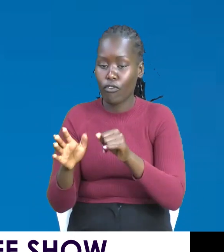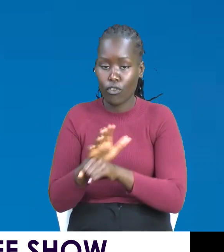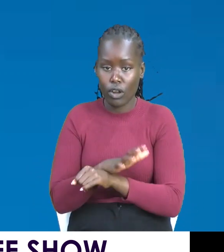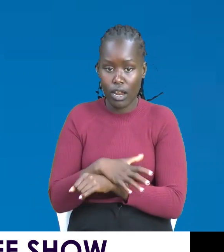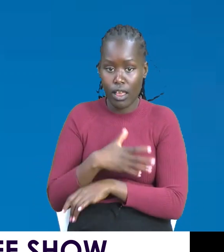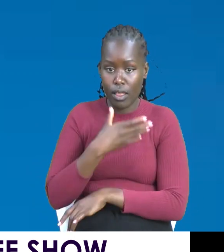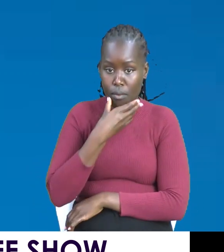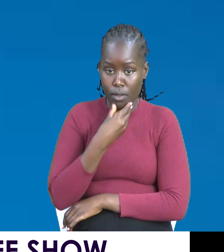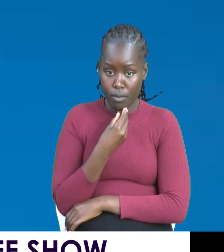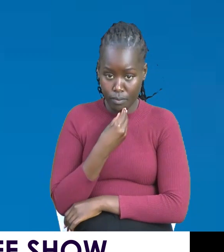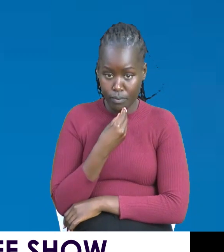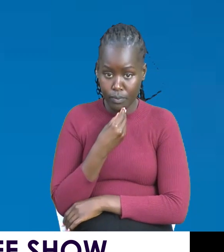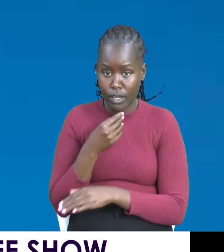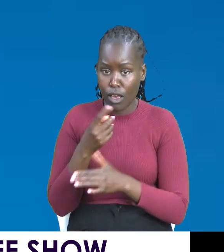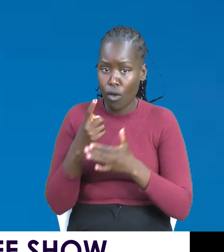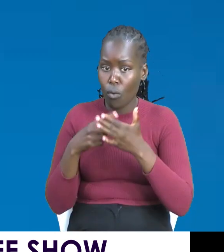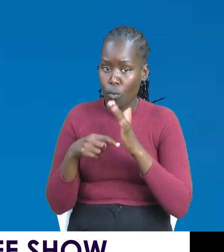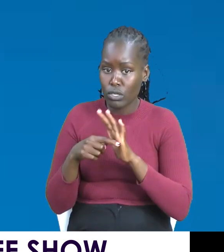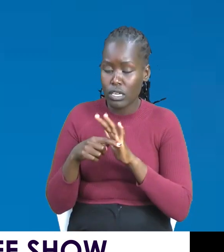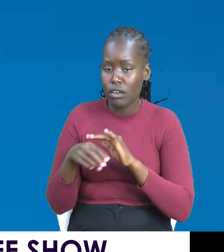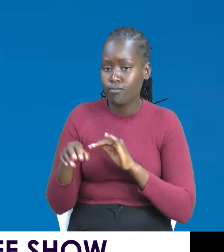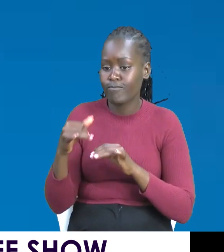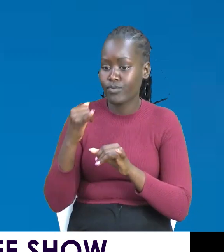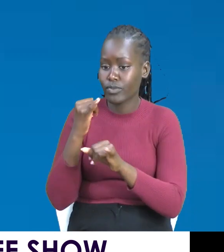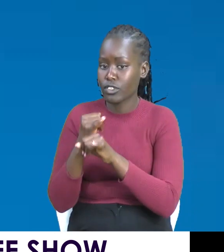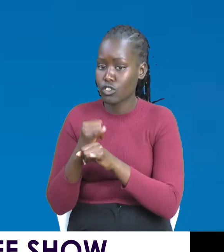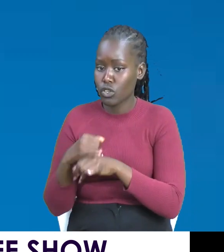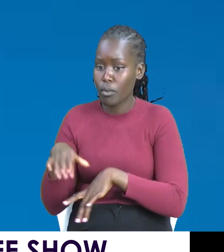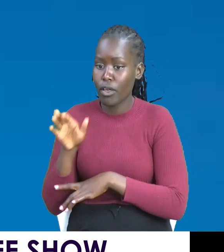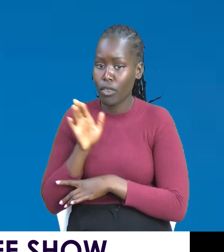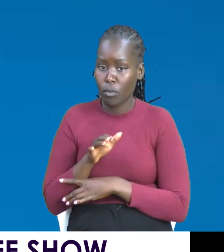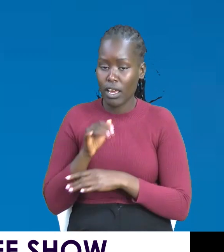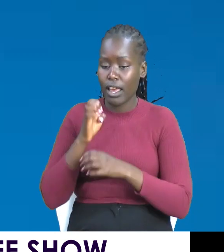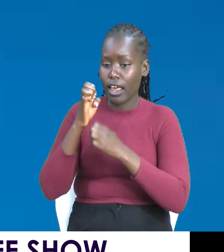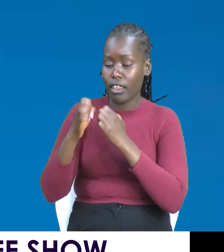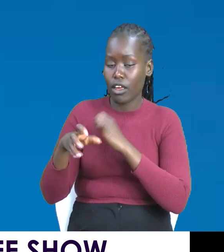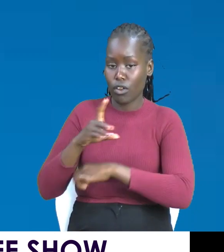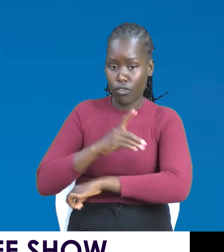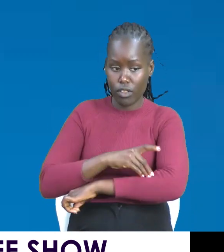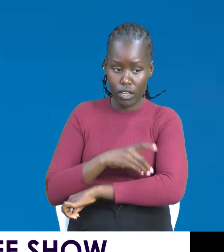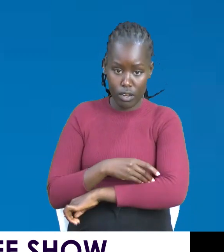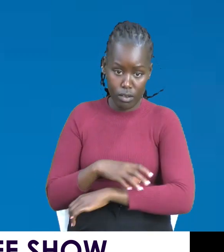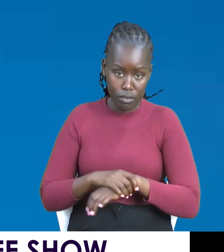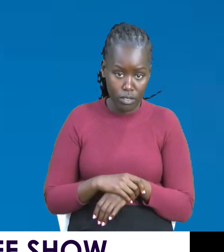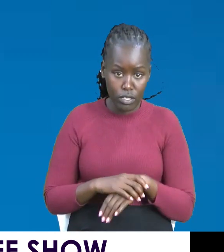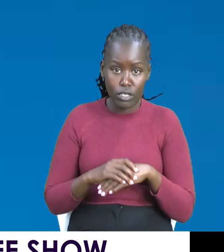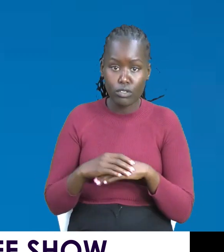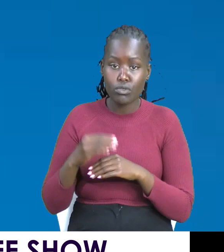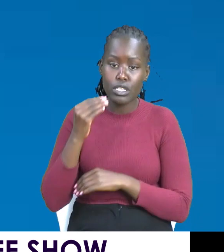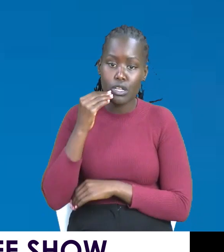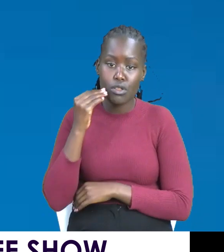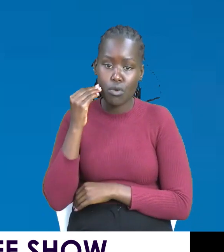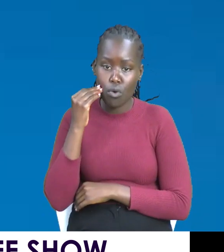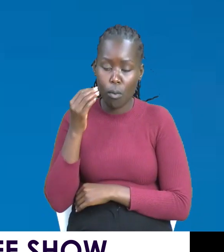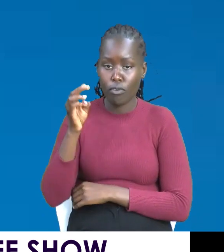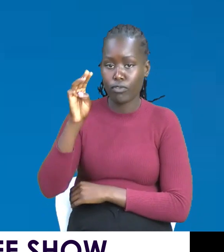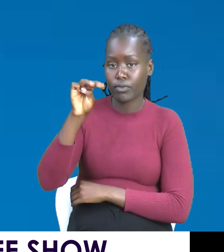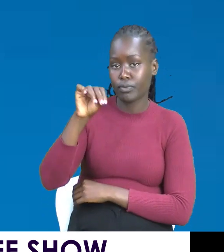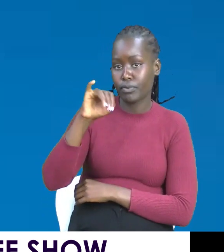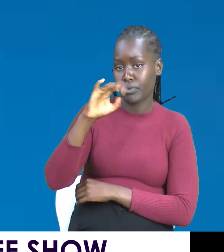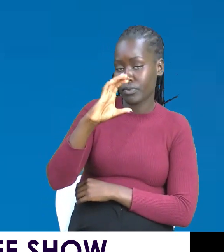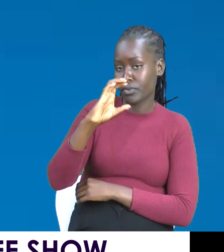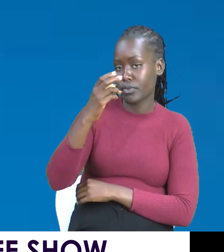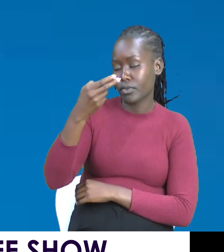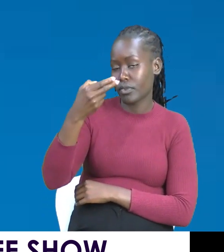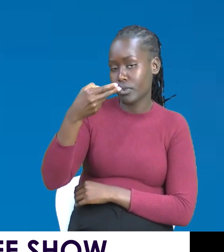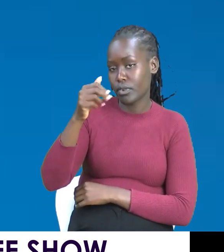doesn't matter what kind of job the woman was. At the end of the day, it will be called the home of Michael, the home of